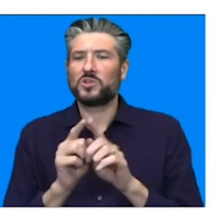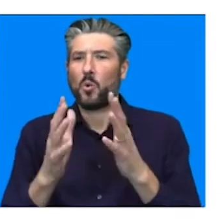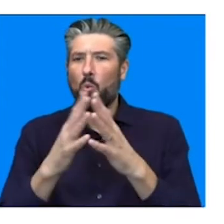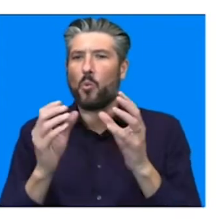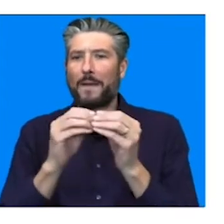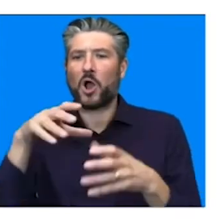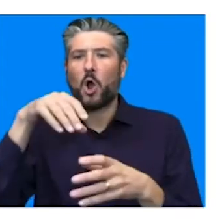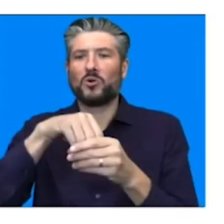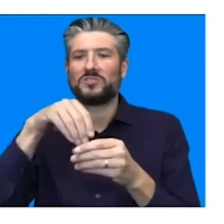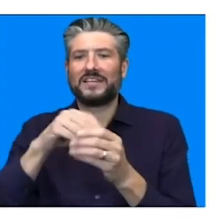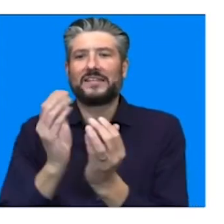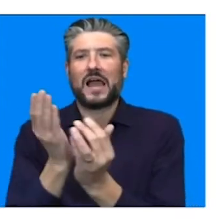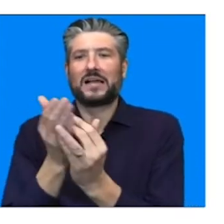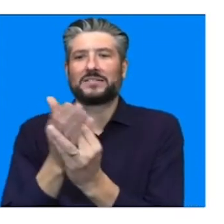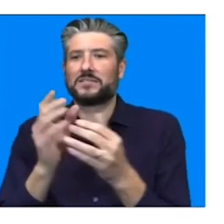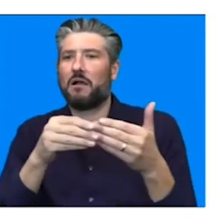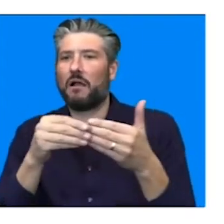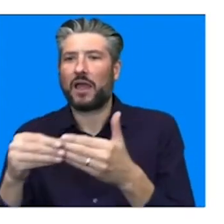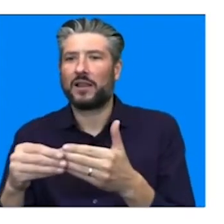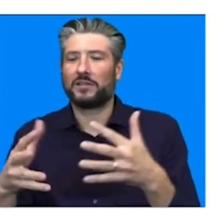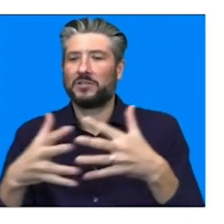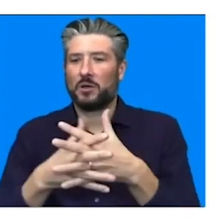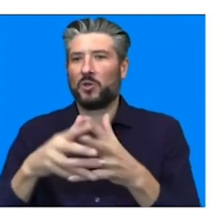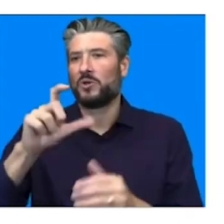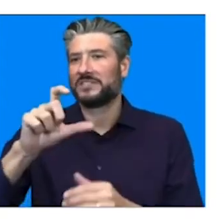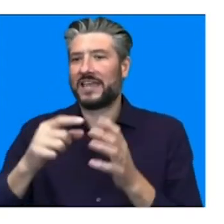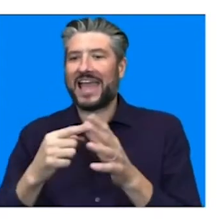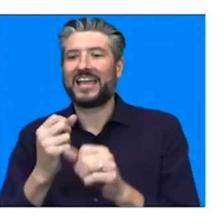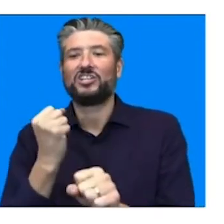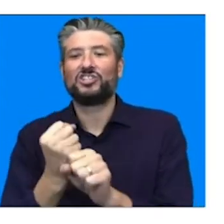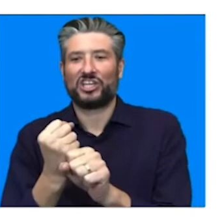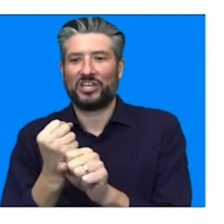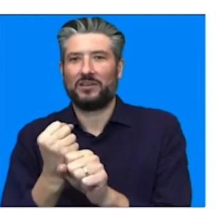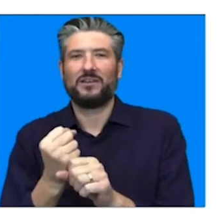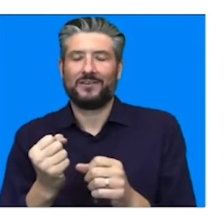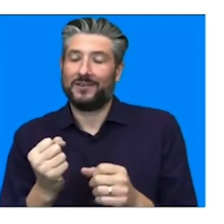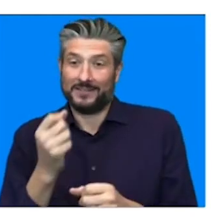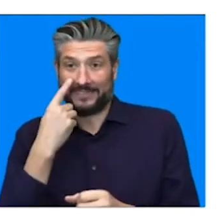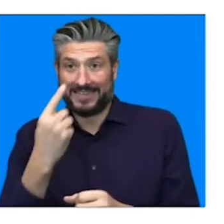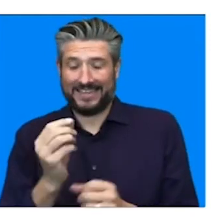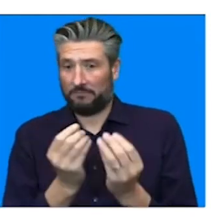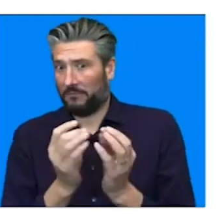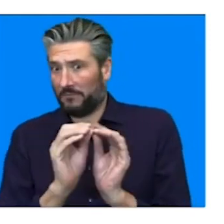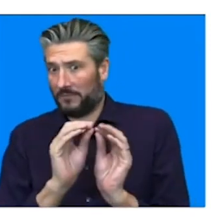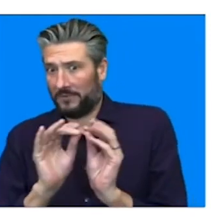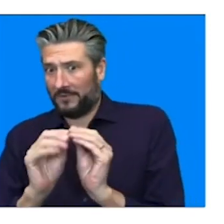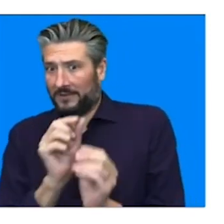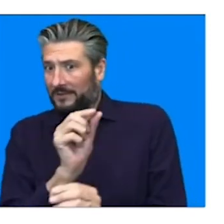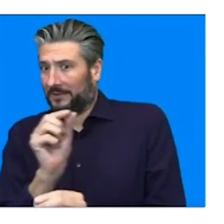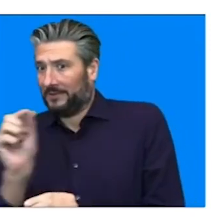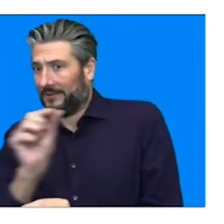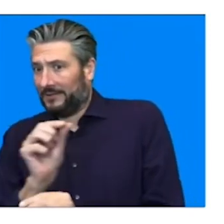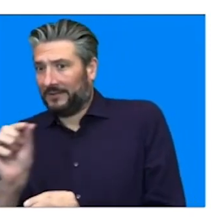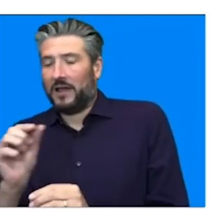Accessibility Guidelines, WCAG, this is acronym central, Speech Synthesis Markup